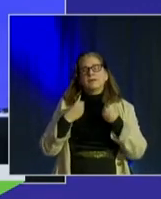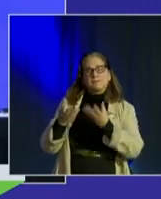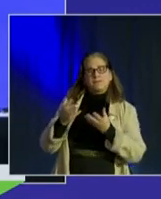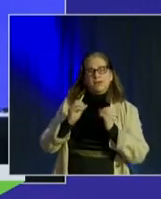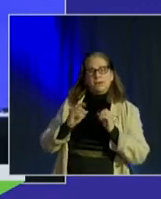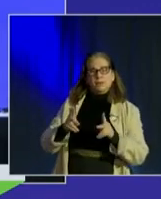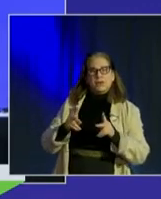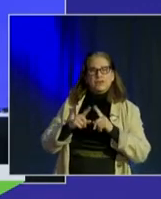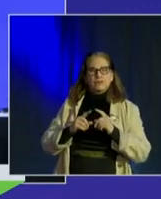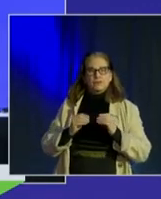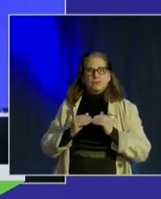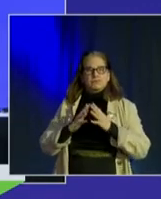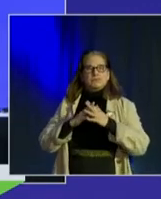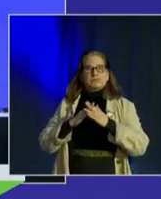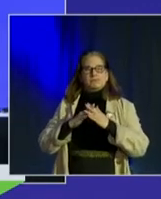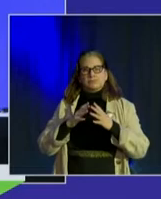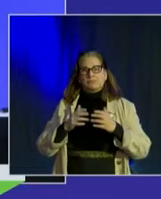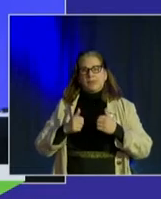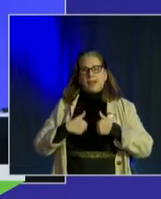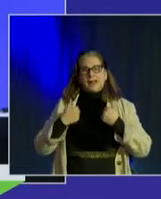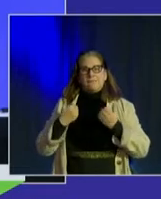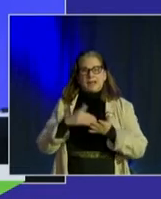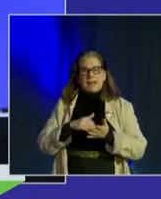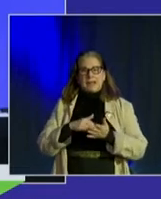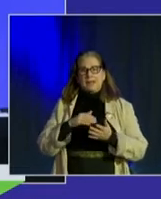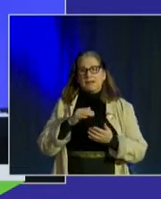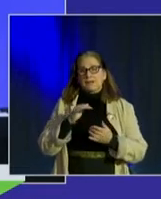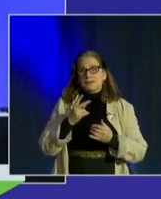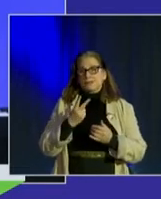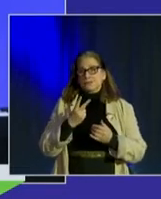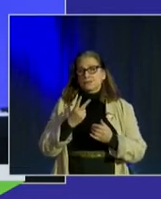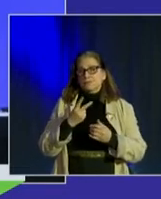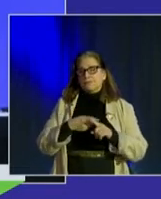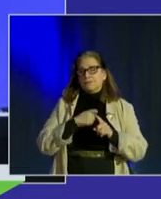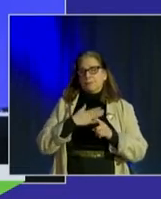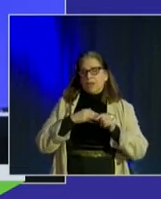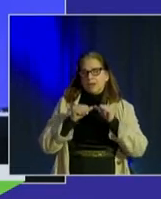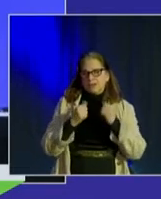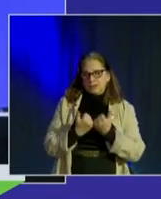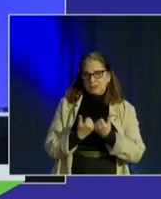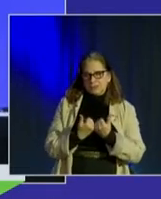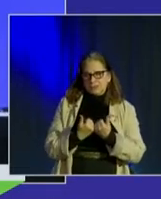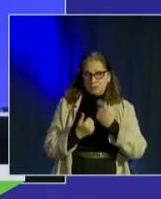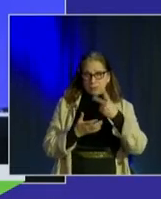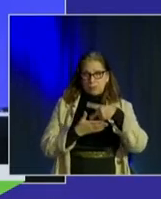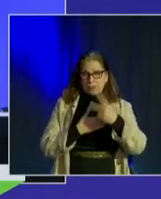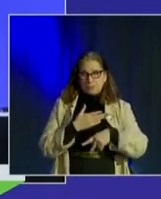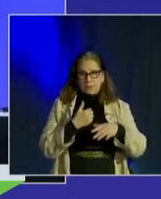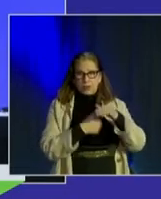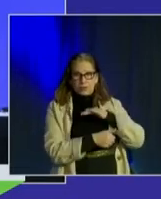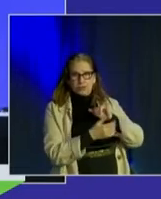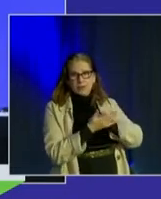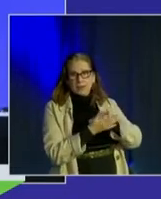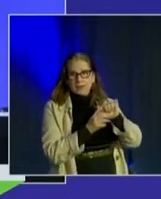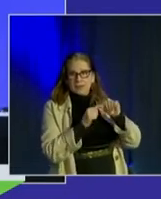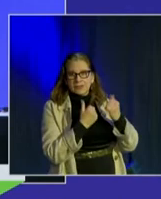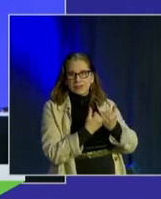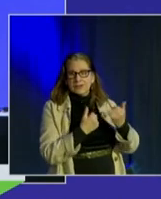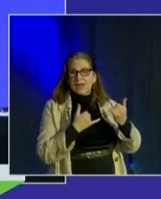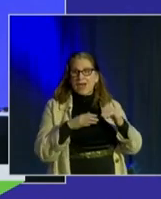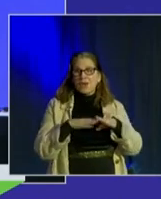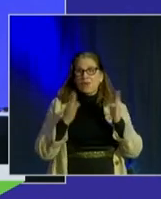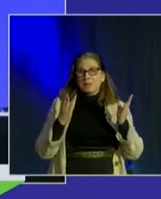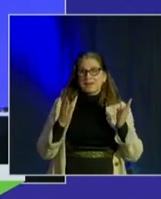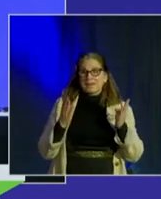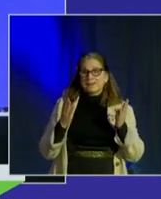2 programs in DEMPED right now that help us address food access, and the application is actually open now and open until March